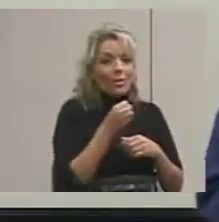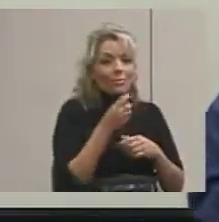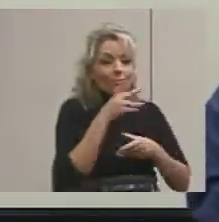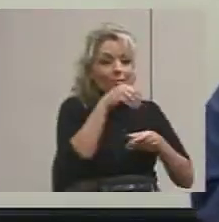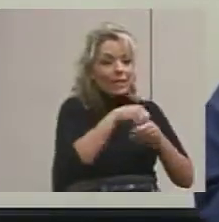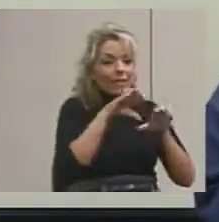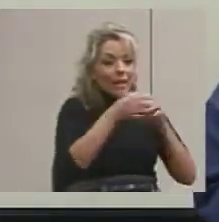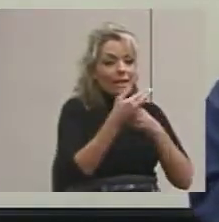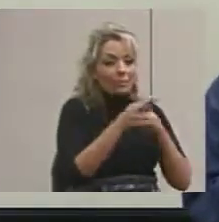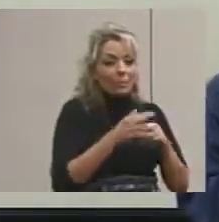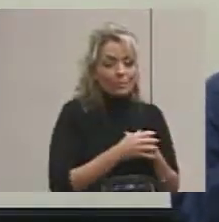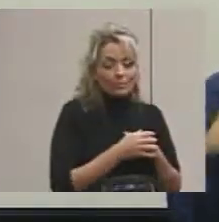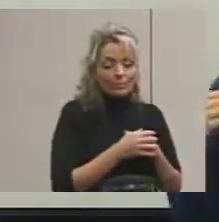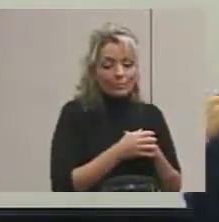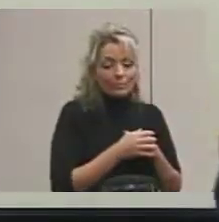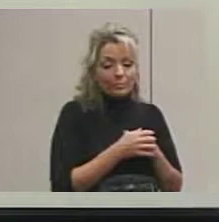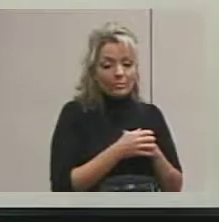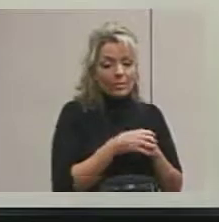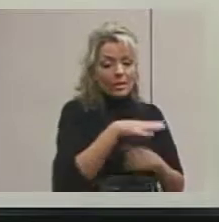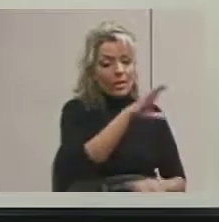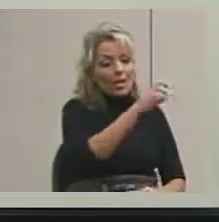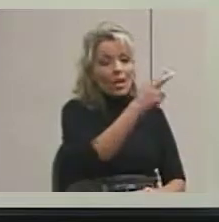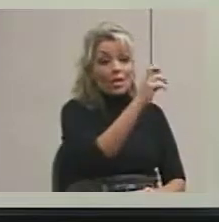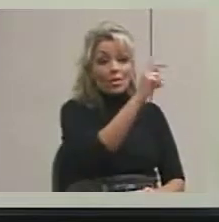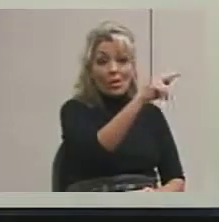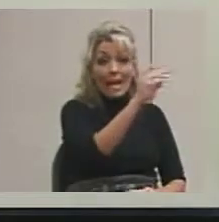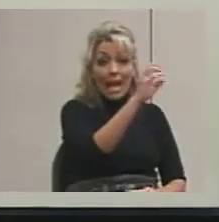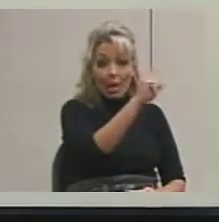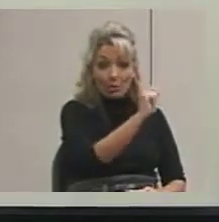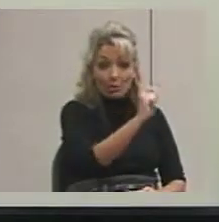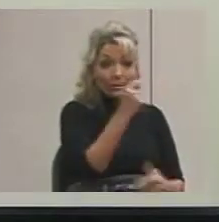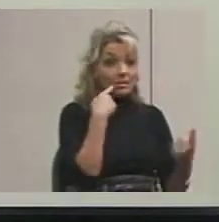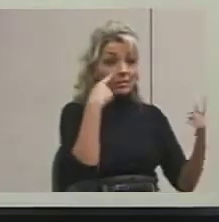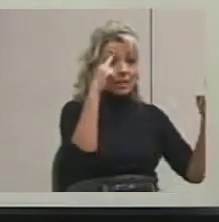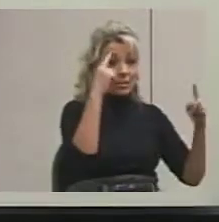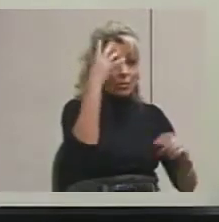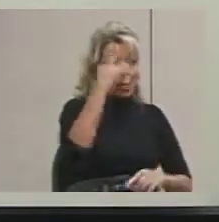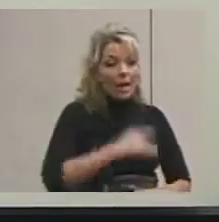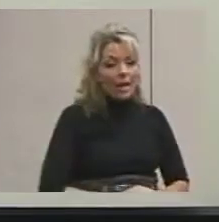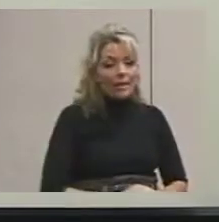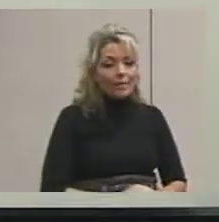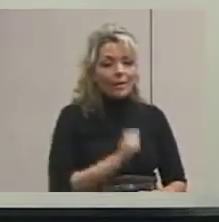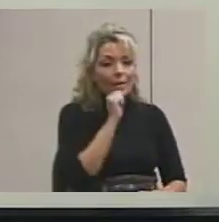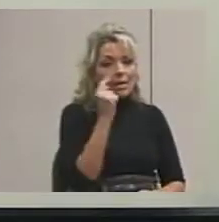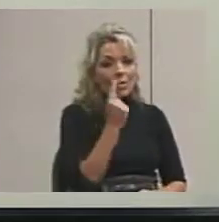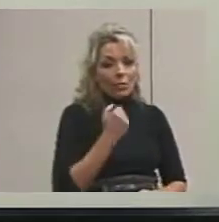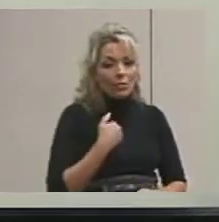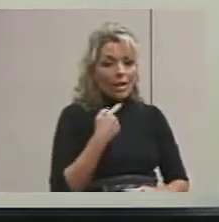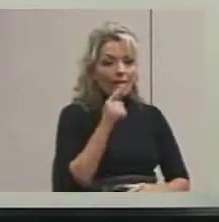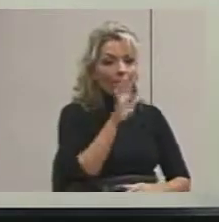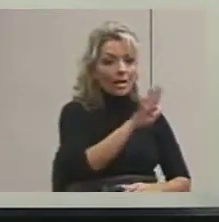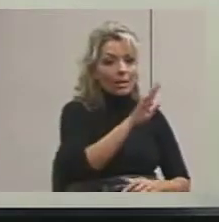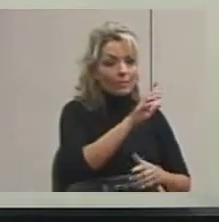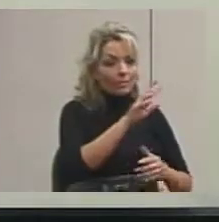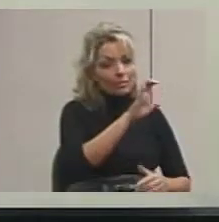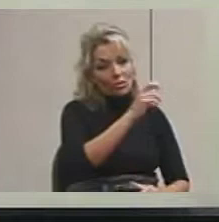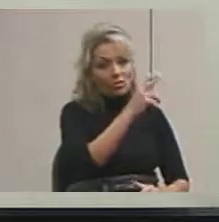though, we've the check out has been most effective for him because not only have we just made him check out and